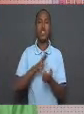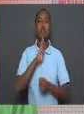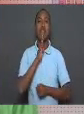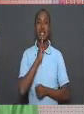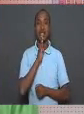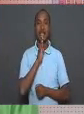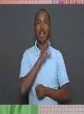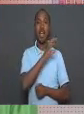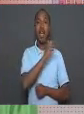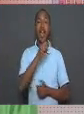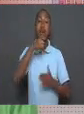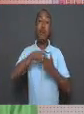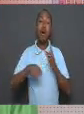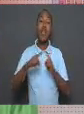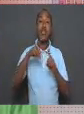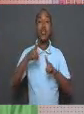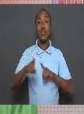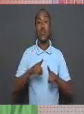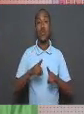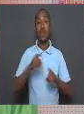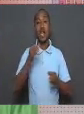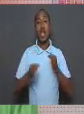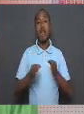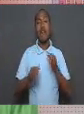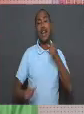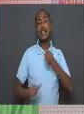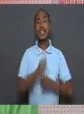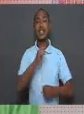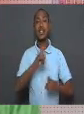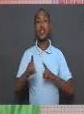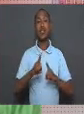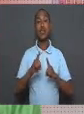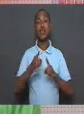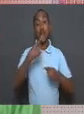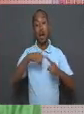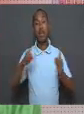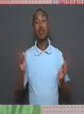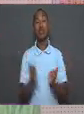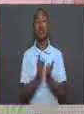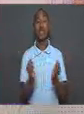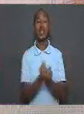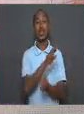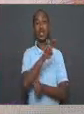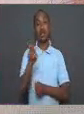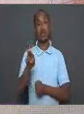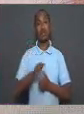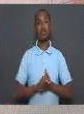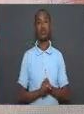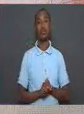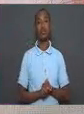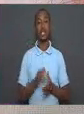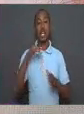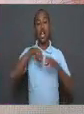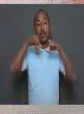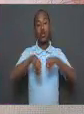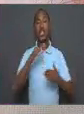bases and what to do if we accidentally do come into contact with them. In